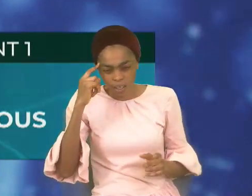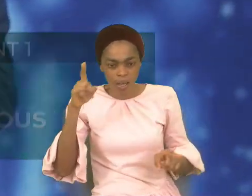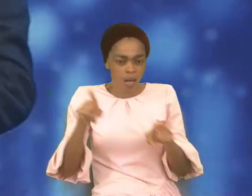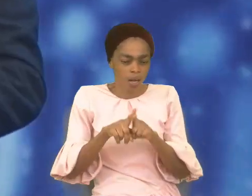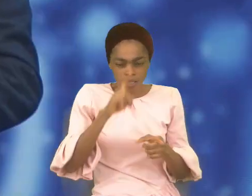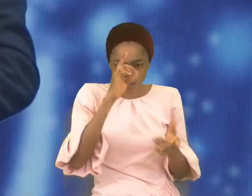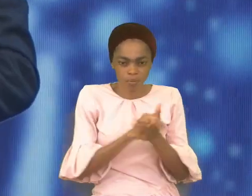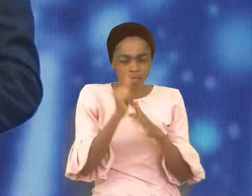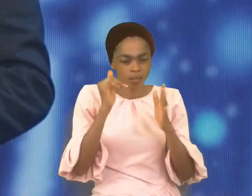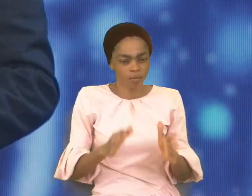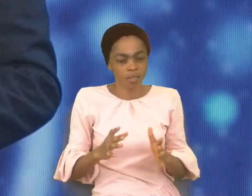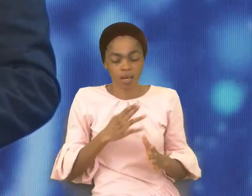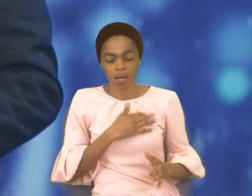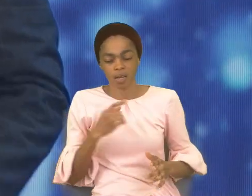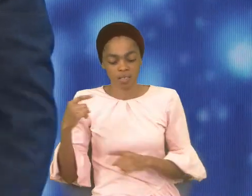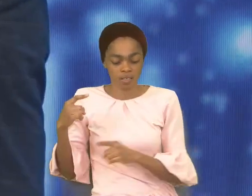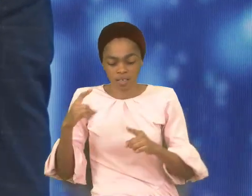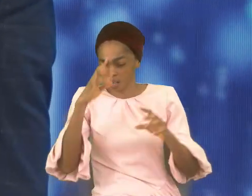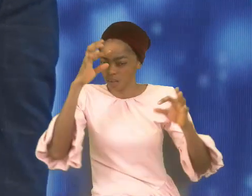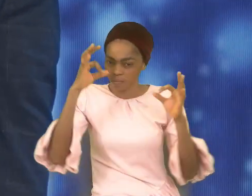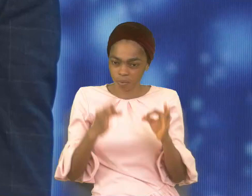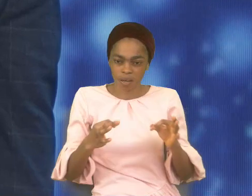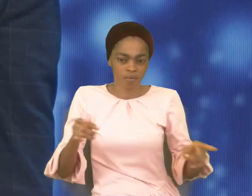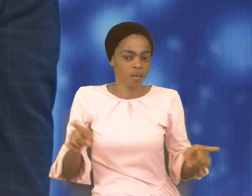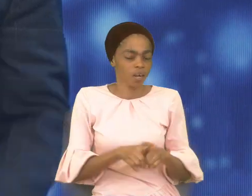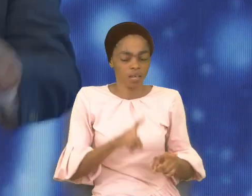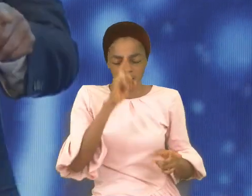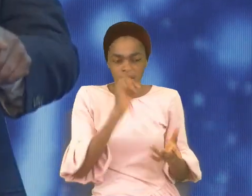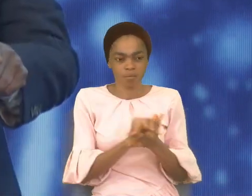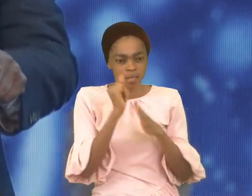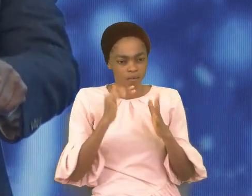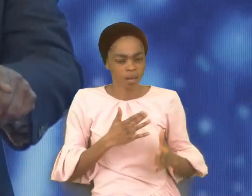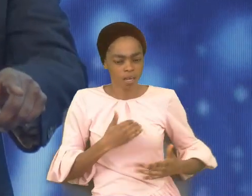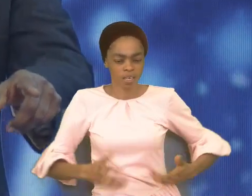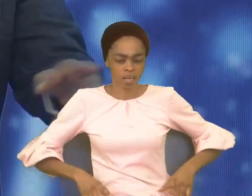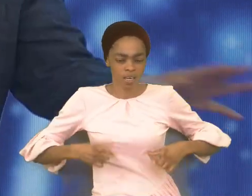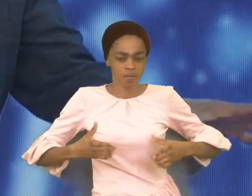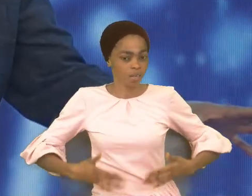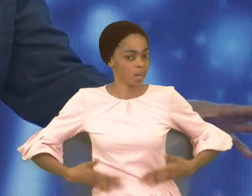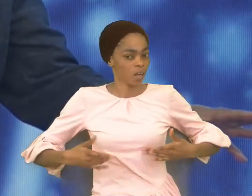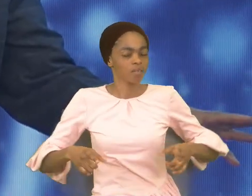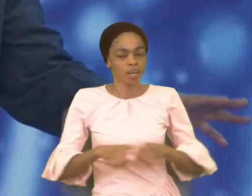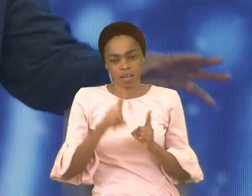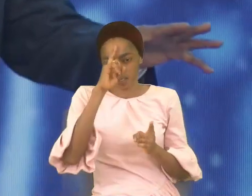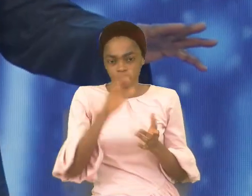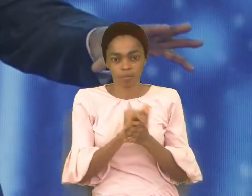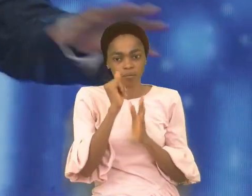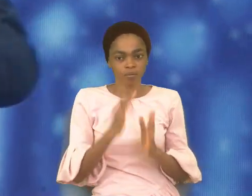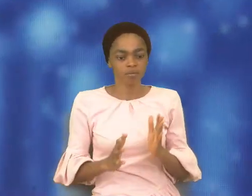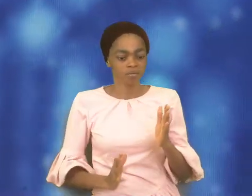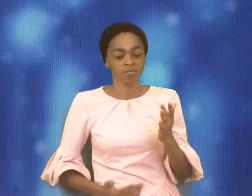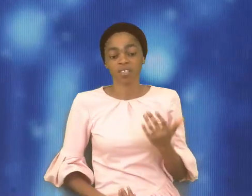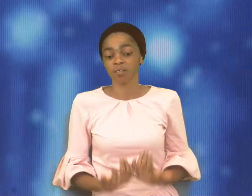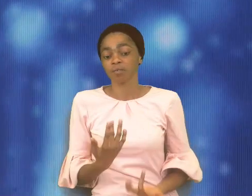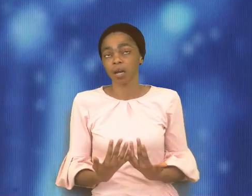They lived as believers. Fire, rain, sunshine,